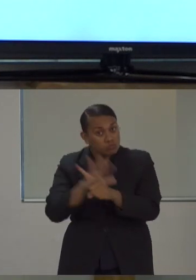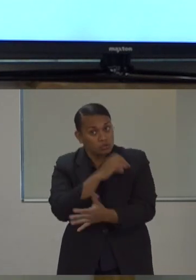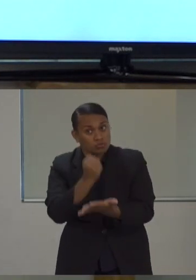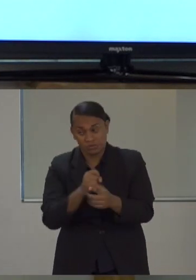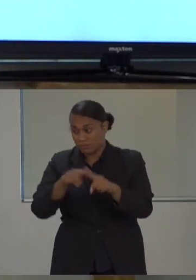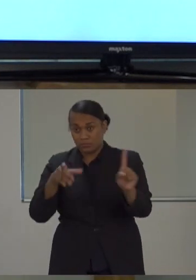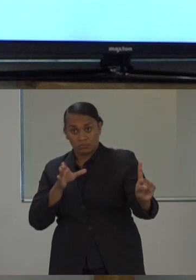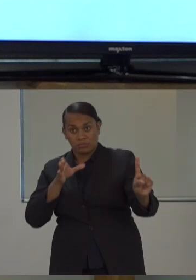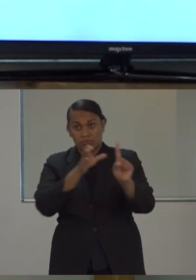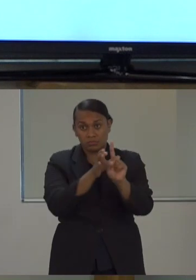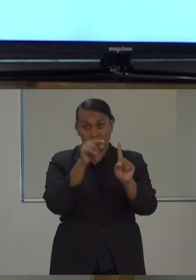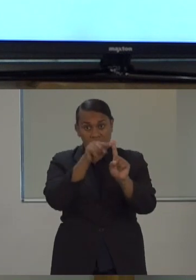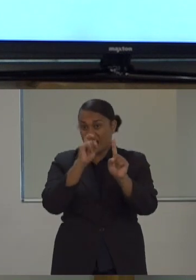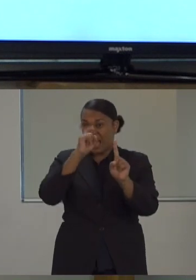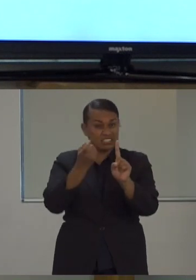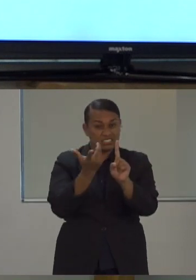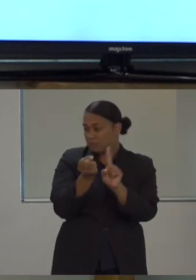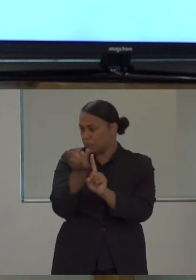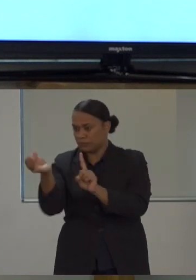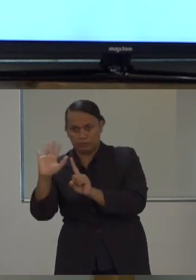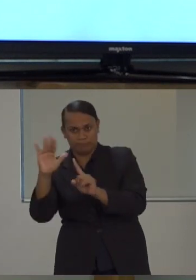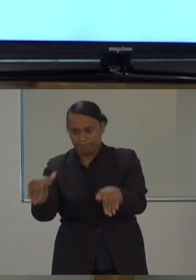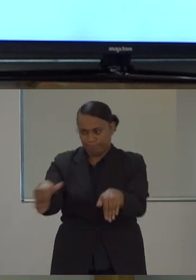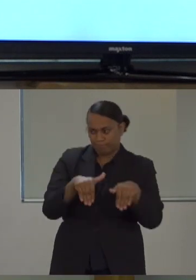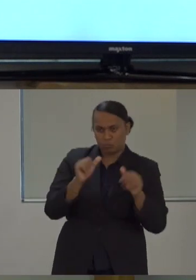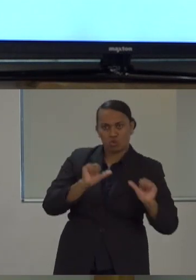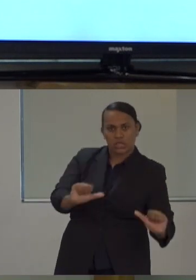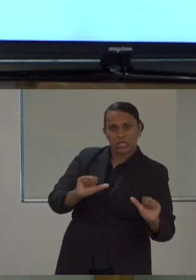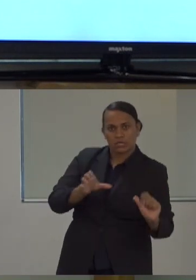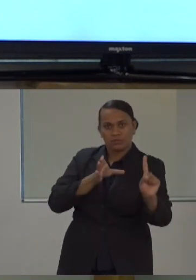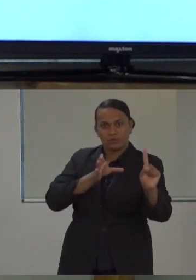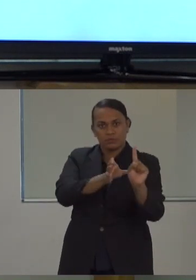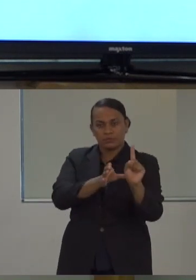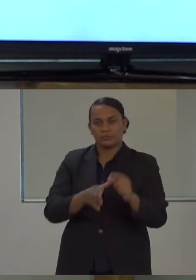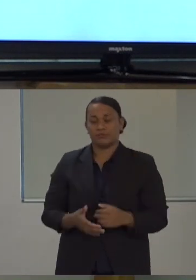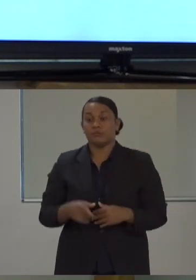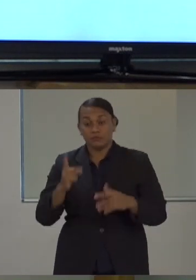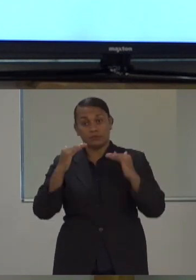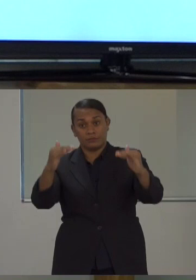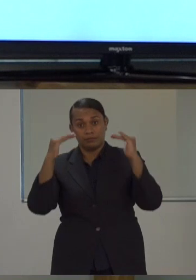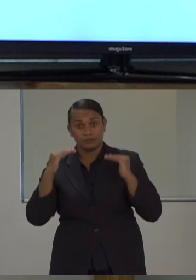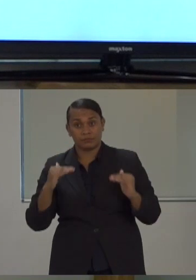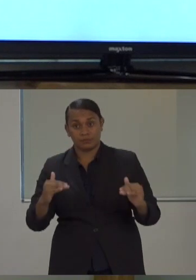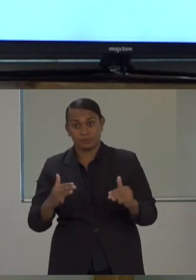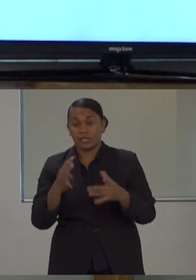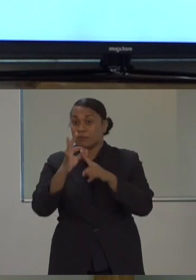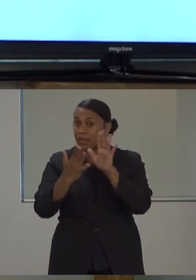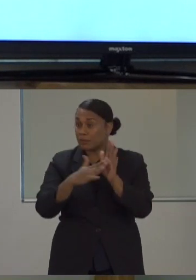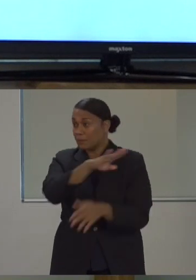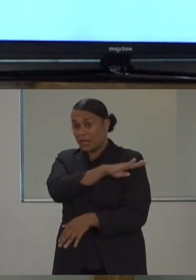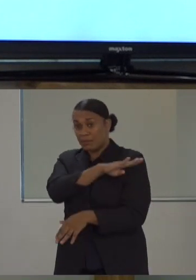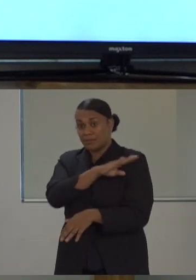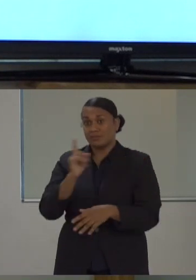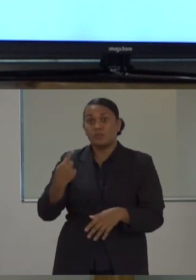pass the virus on to anybody else. This leads me on to my next point, which the Honourable Prime Minister also made, that